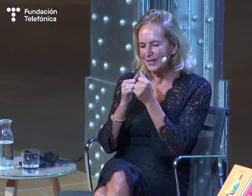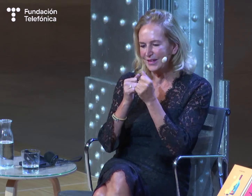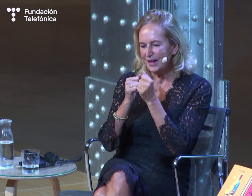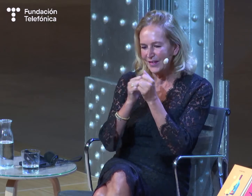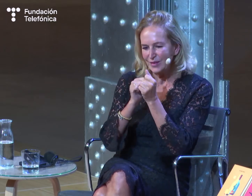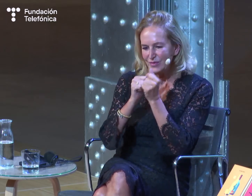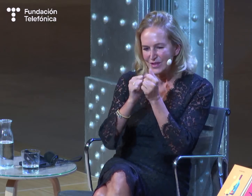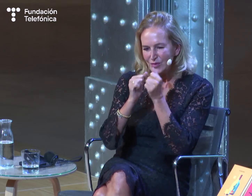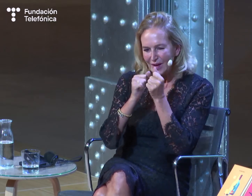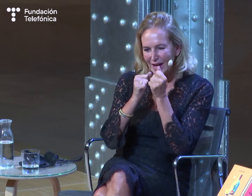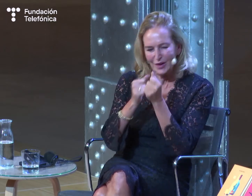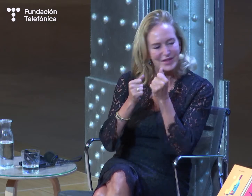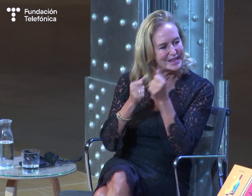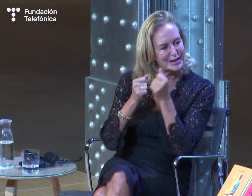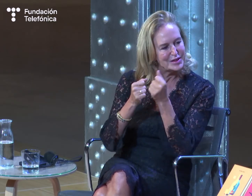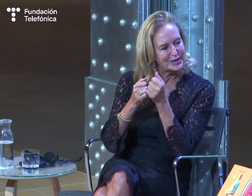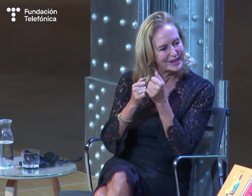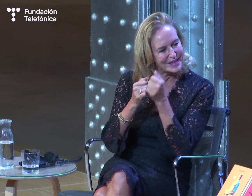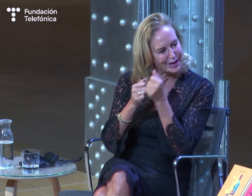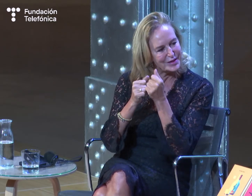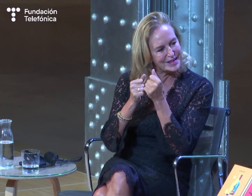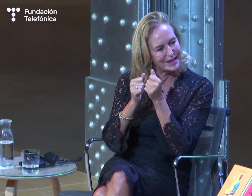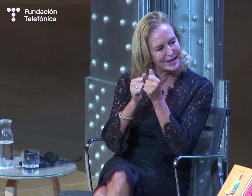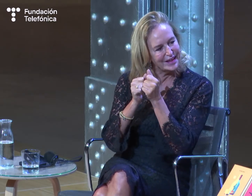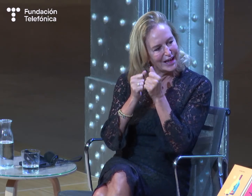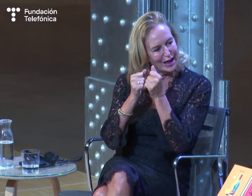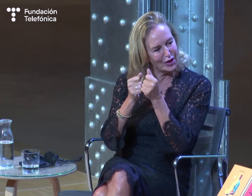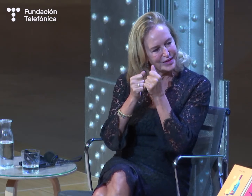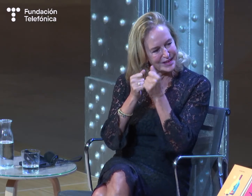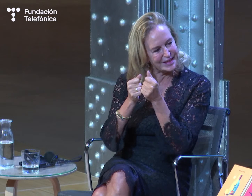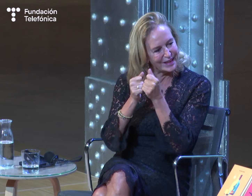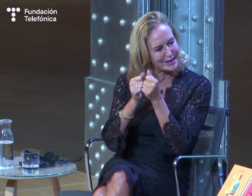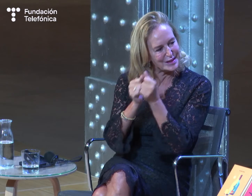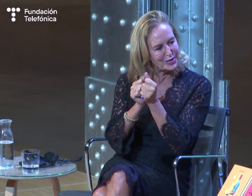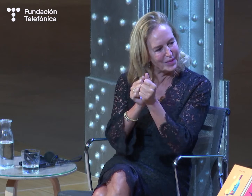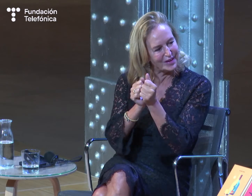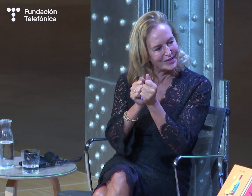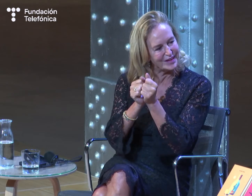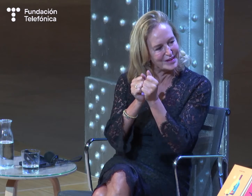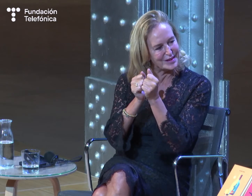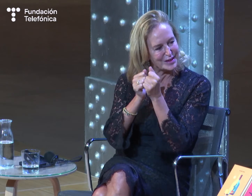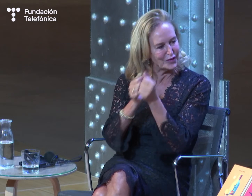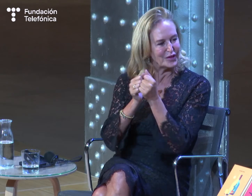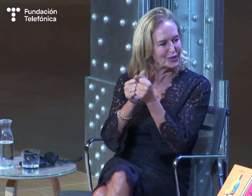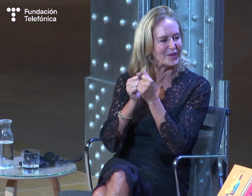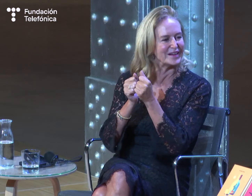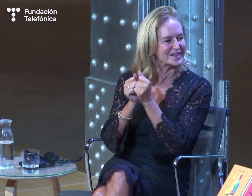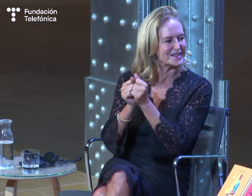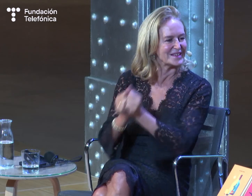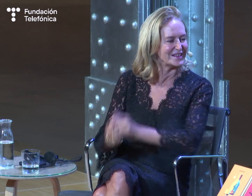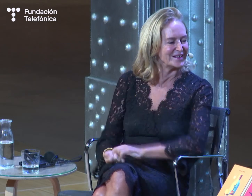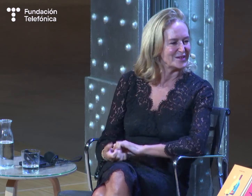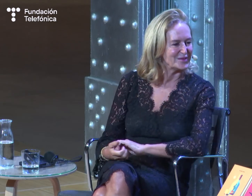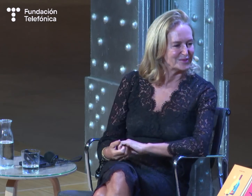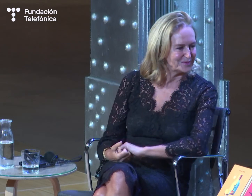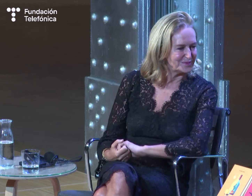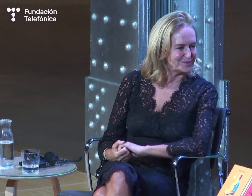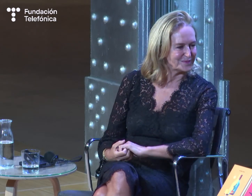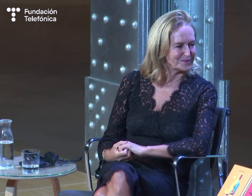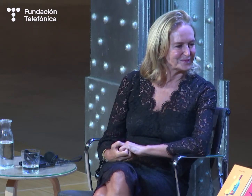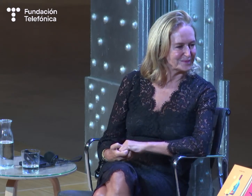them and they. How did he do it? How does he get so much into so few words?